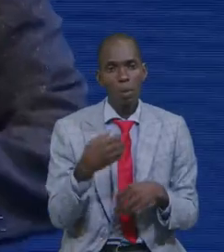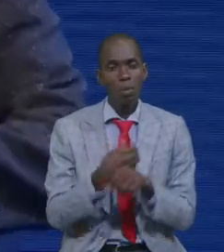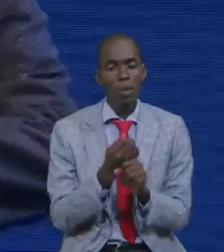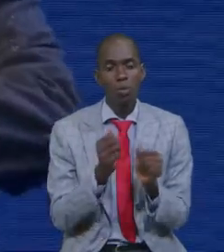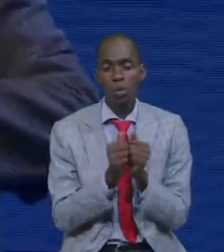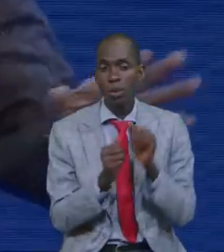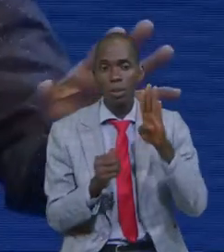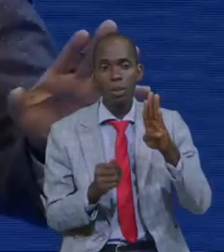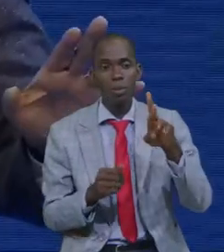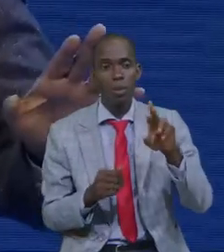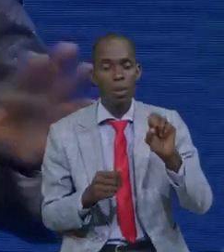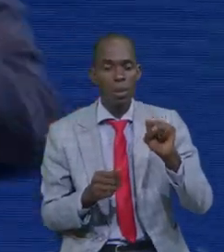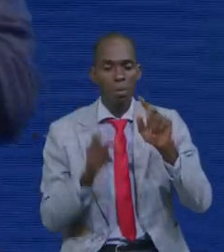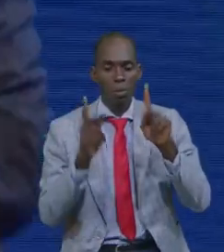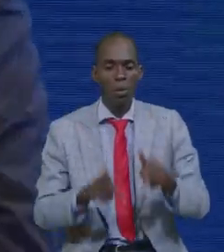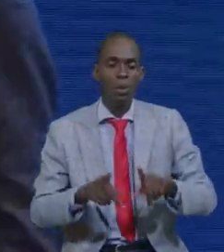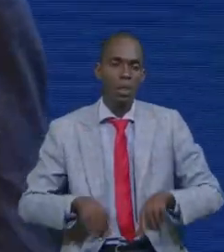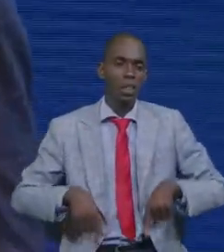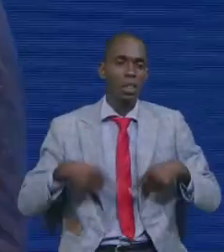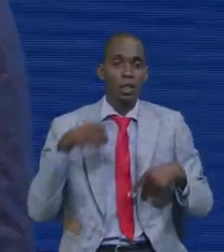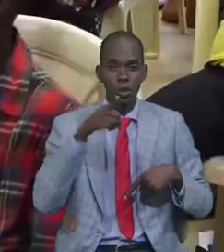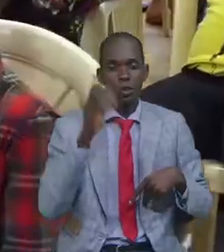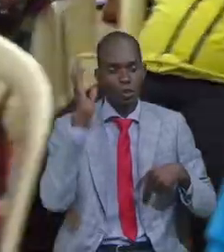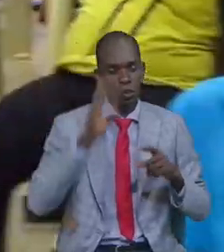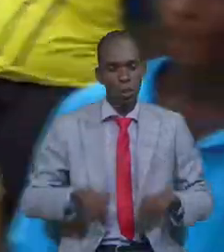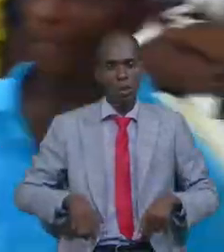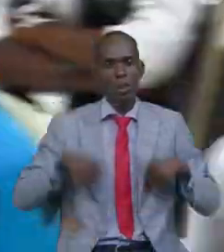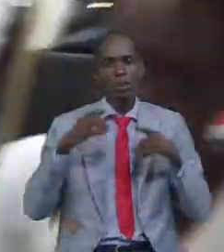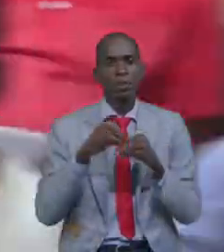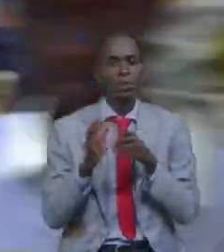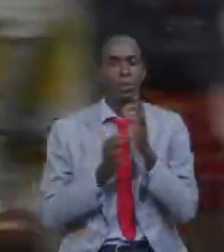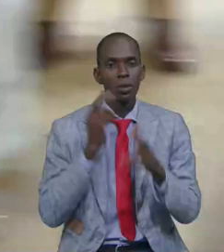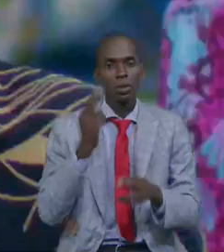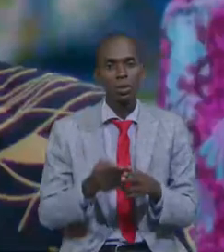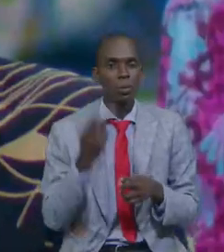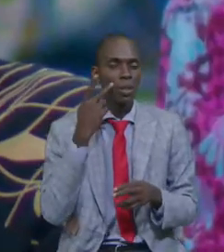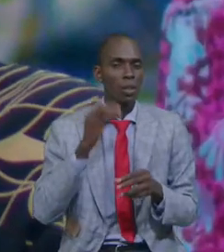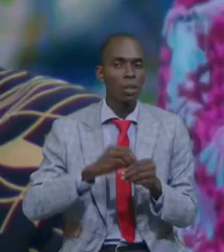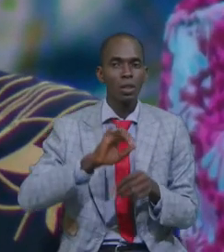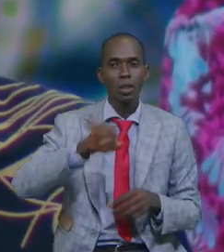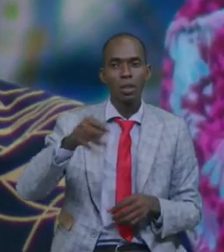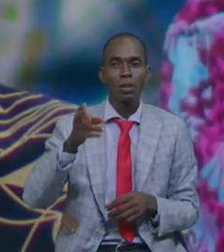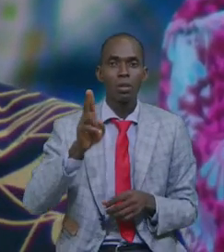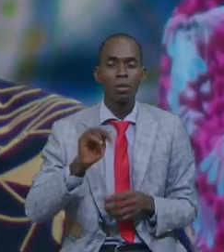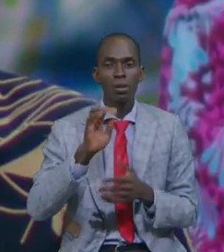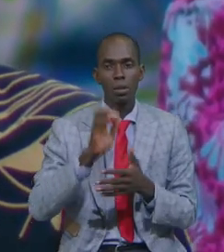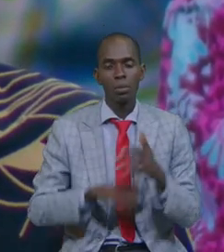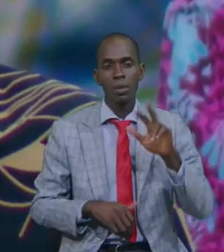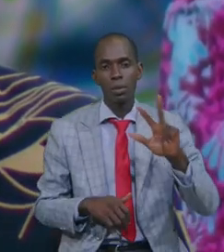he lived. You will live. Look at John chapter